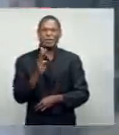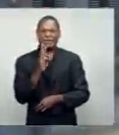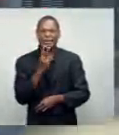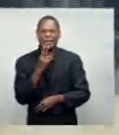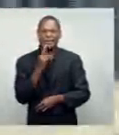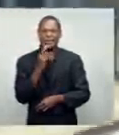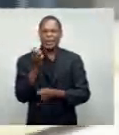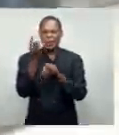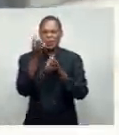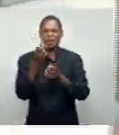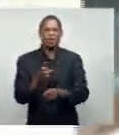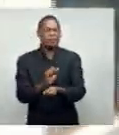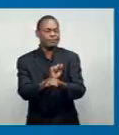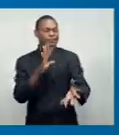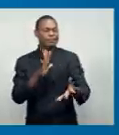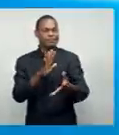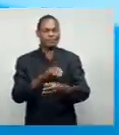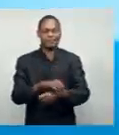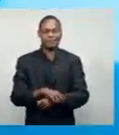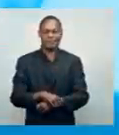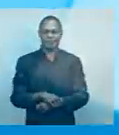bailed.